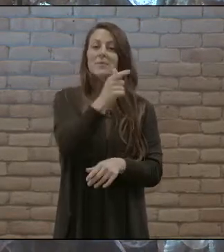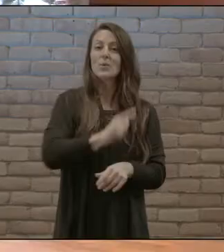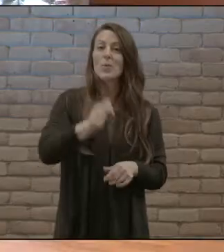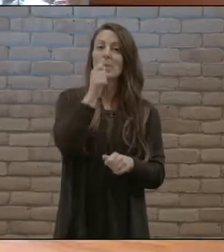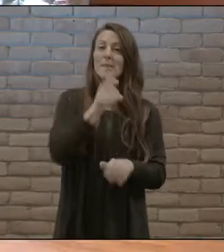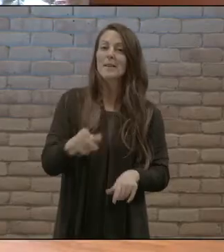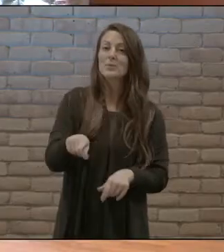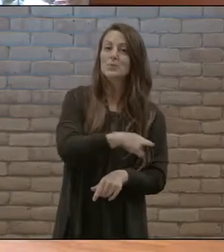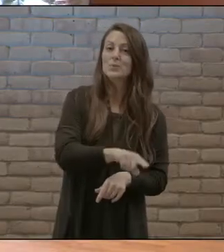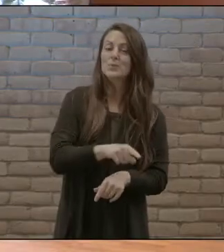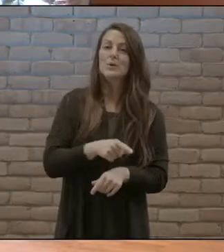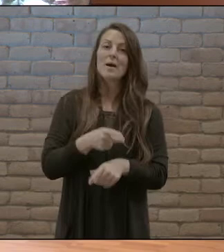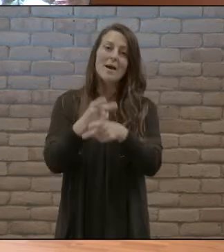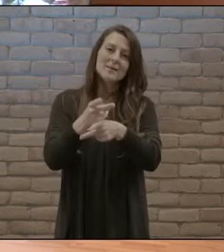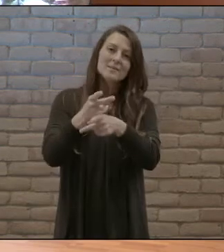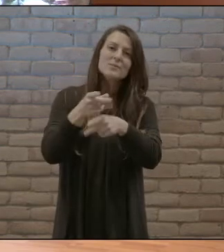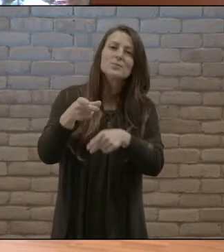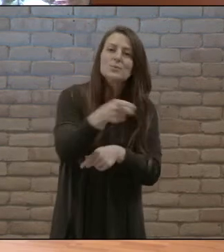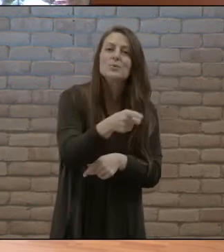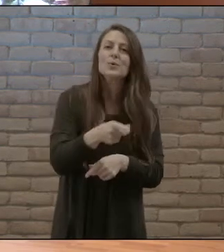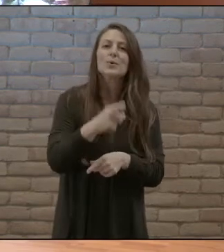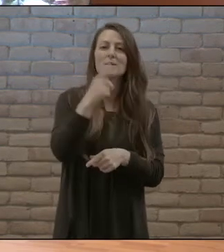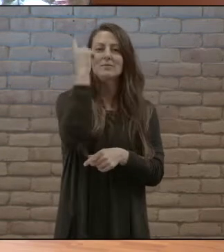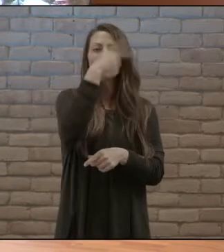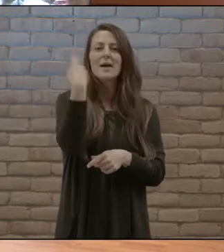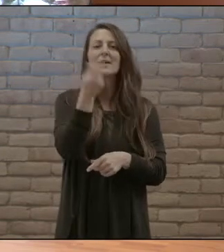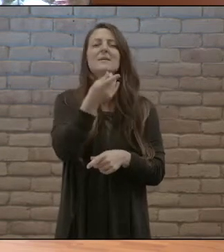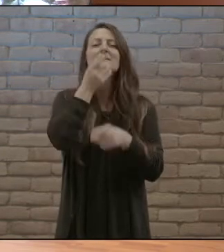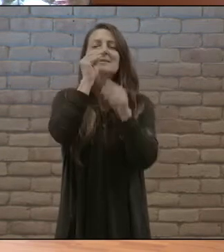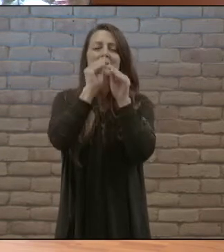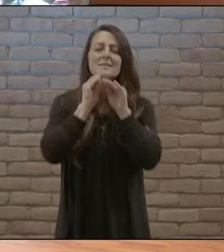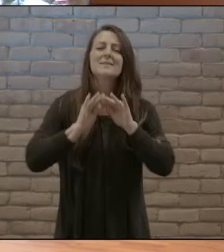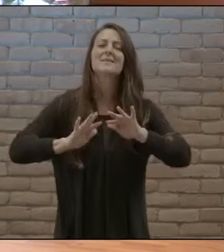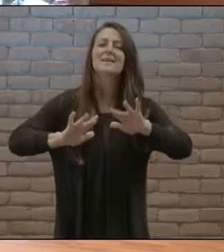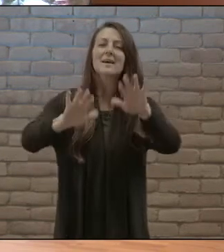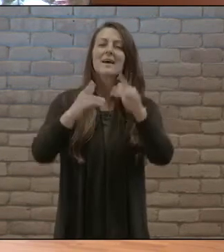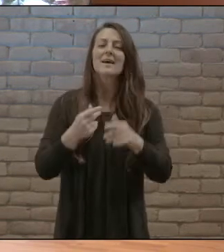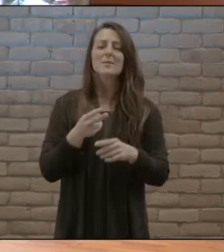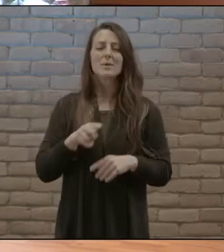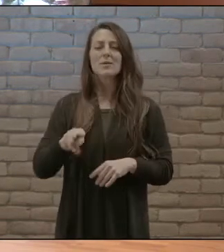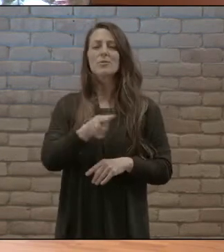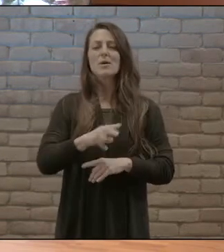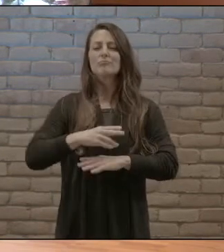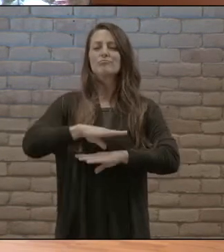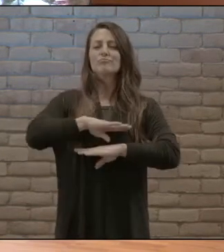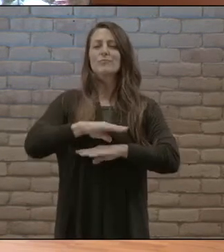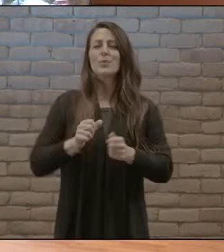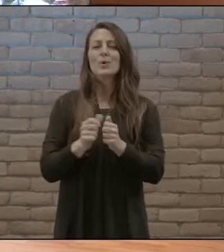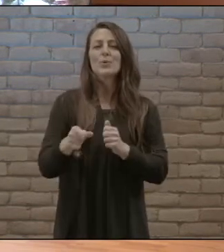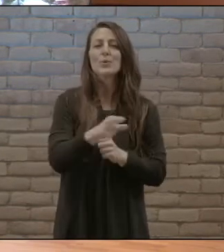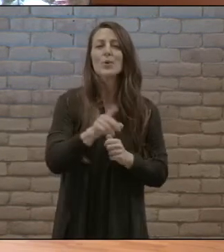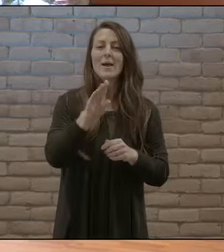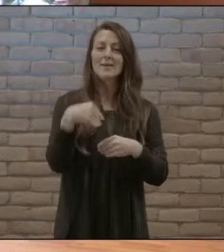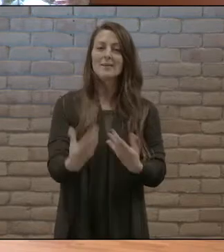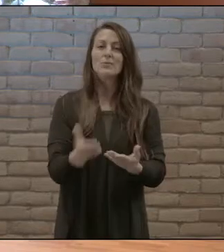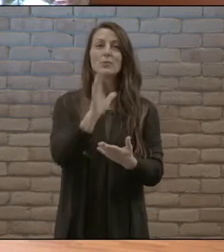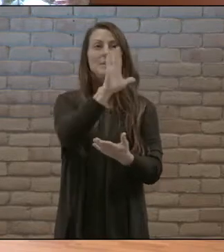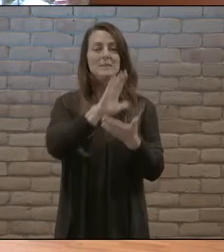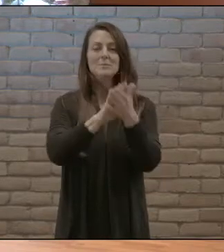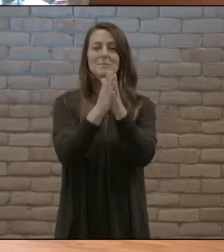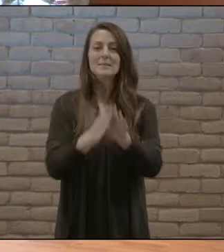you. The Lord make his face shine upon you and be gracious to you. The Lord lift up his countenance upon you and give you his